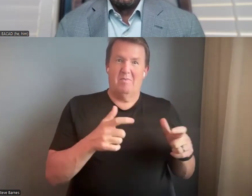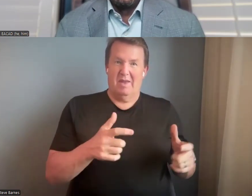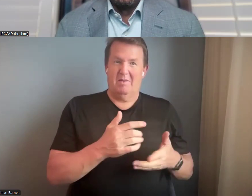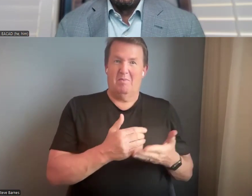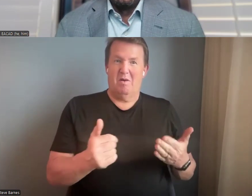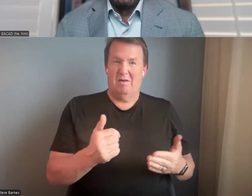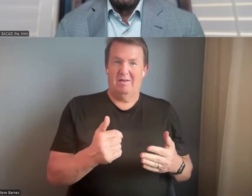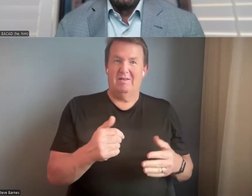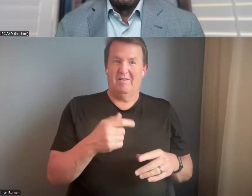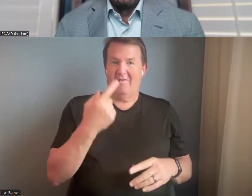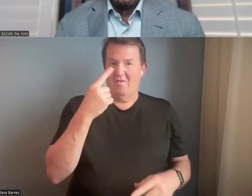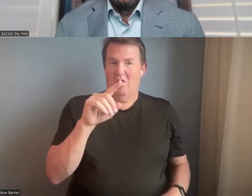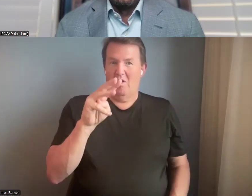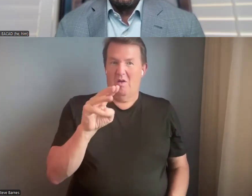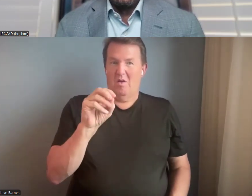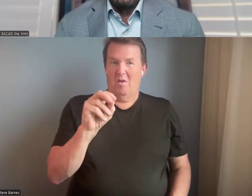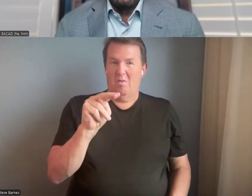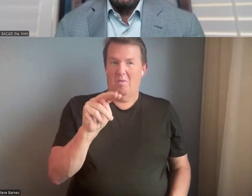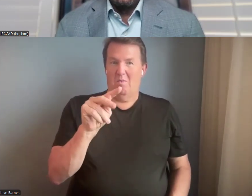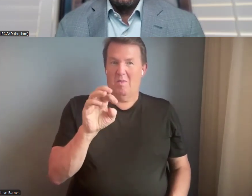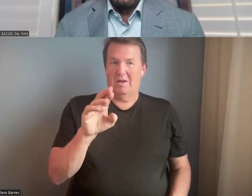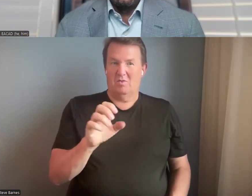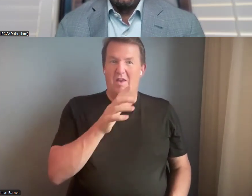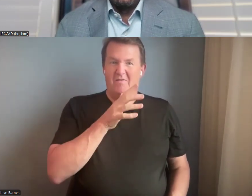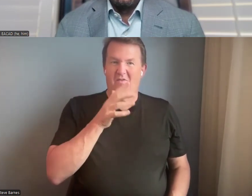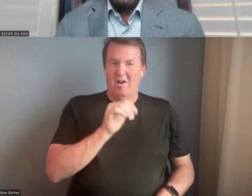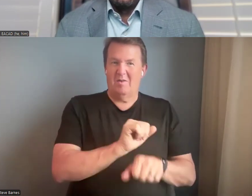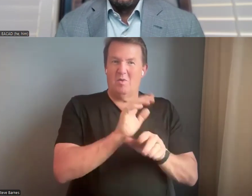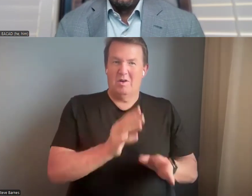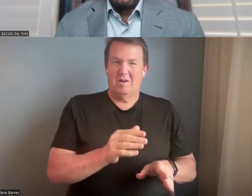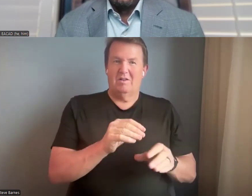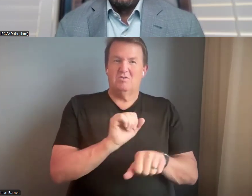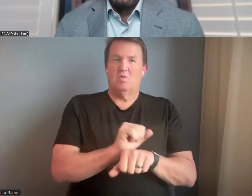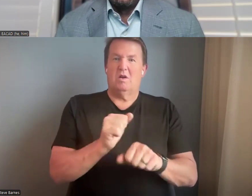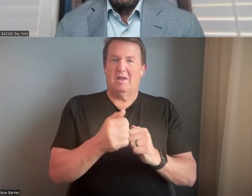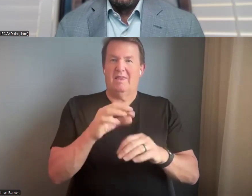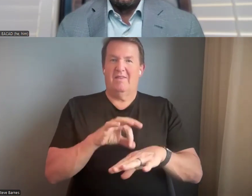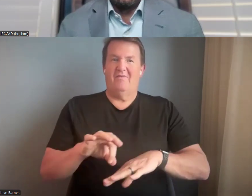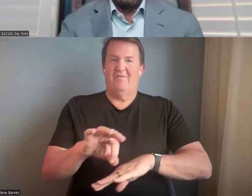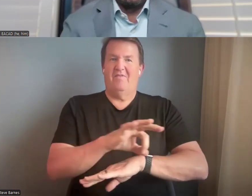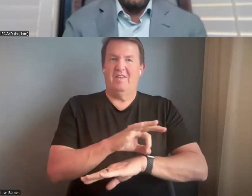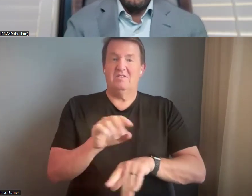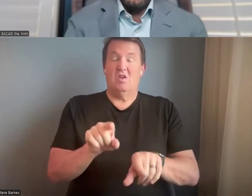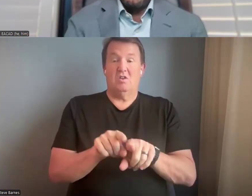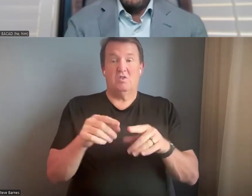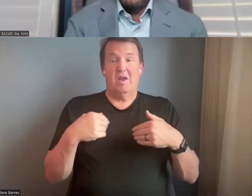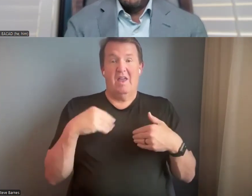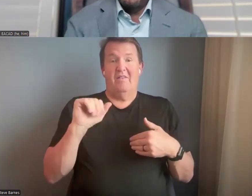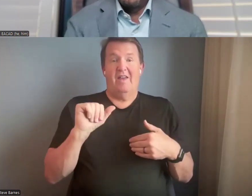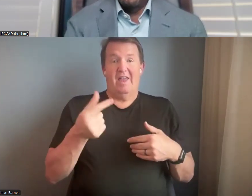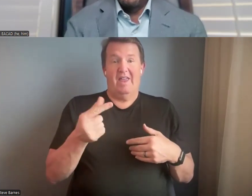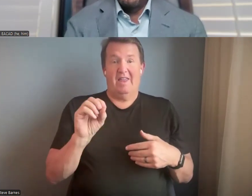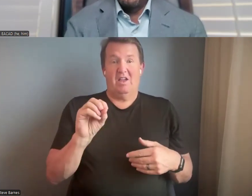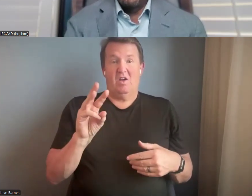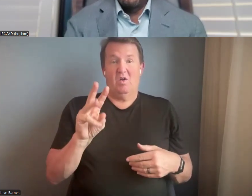Monterey County. And so we have lots of farm workers, lots of people that work in the fields. Of course, we also have lots of ag owners, right? And so we have what we call